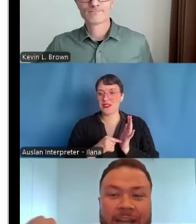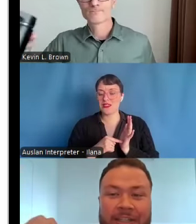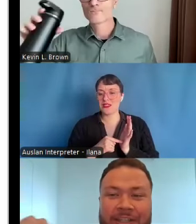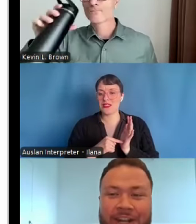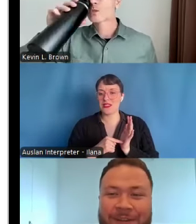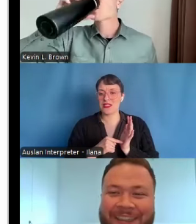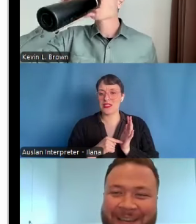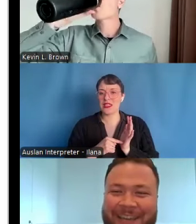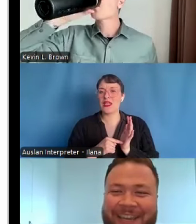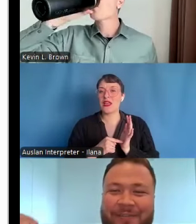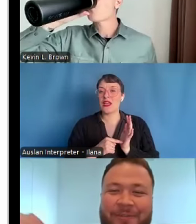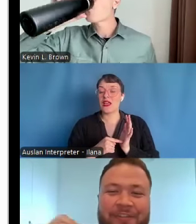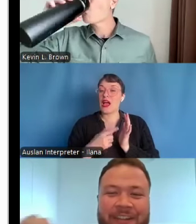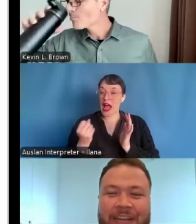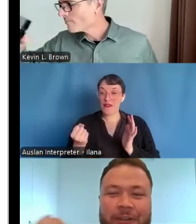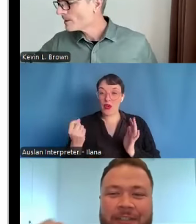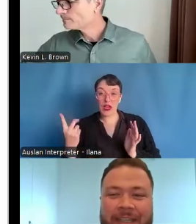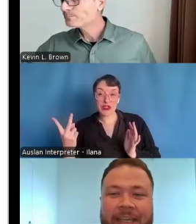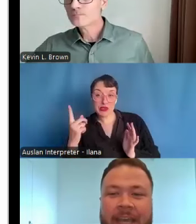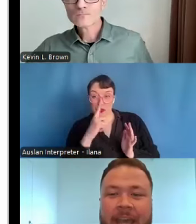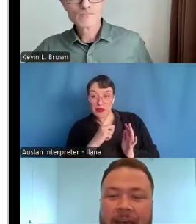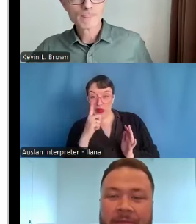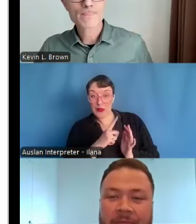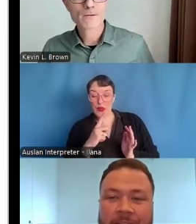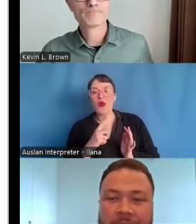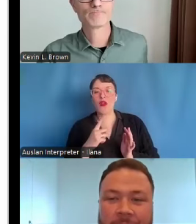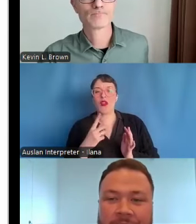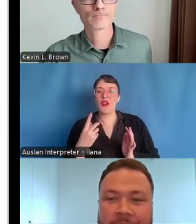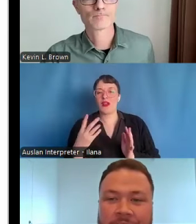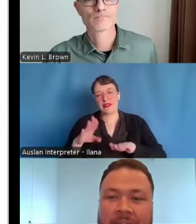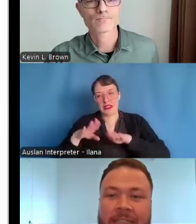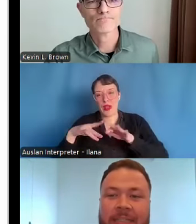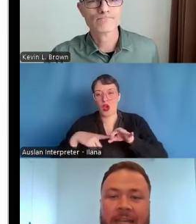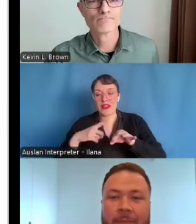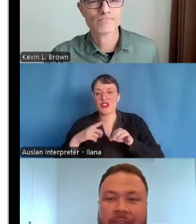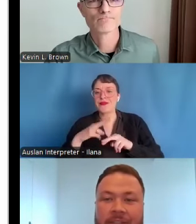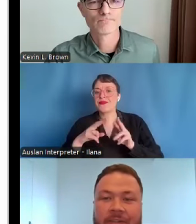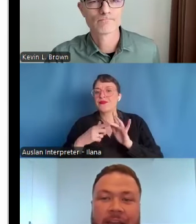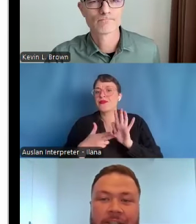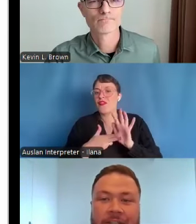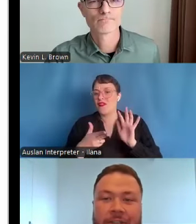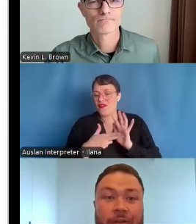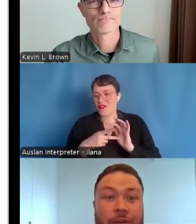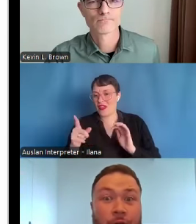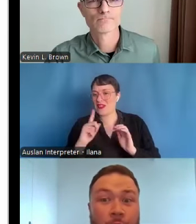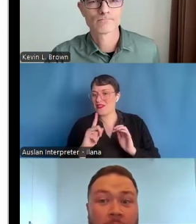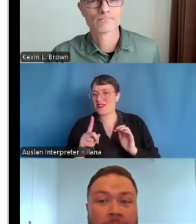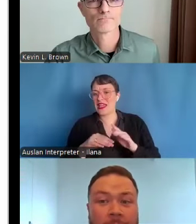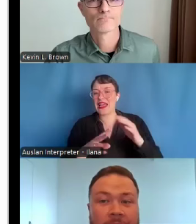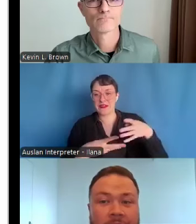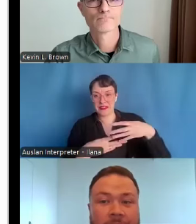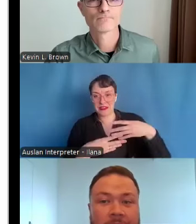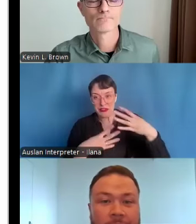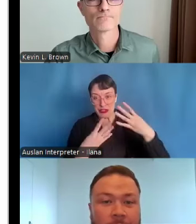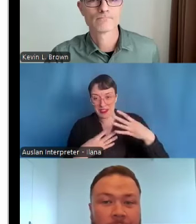of variations on a common theme here from both Finn and Lucy. Finn's dropped into the chat. This is in relation to Law 1.